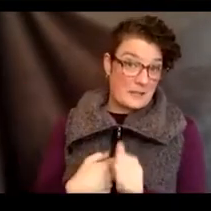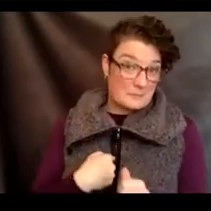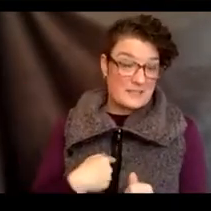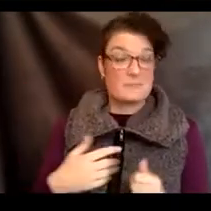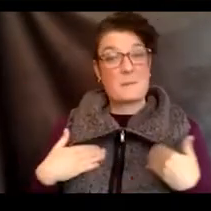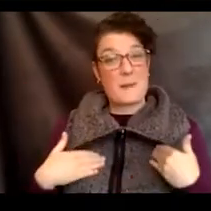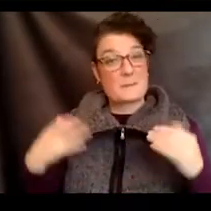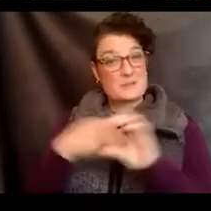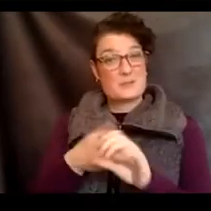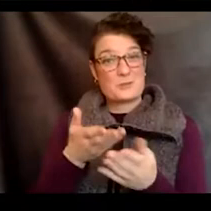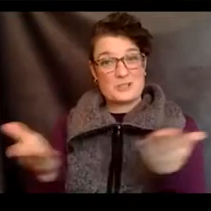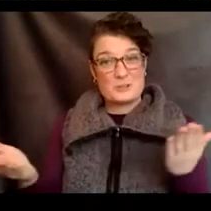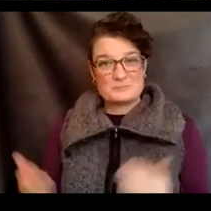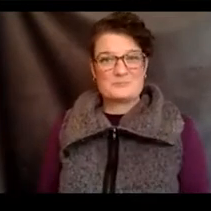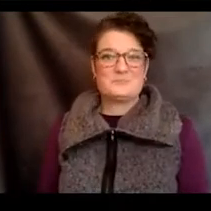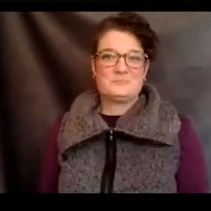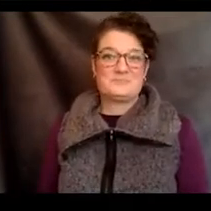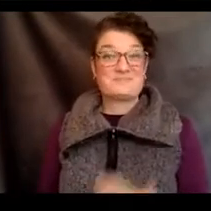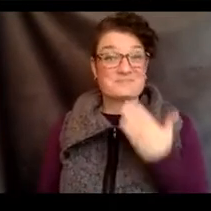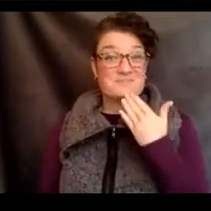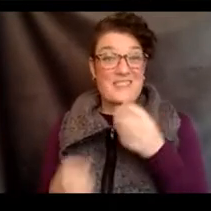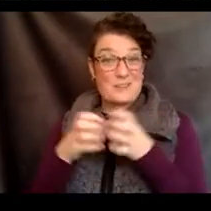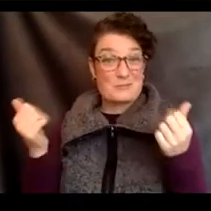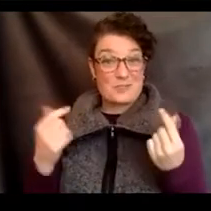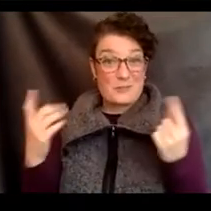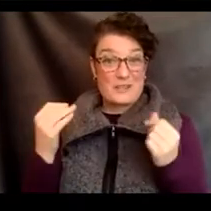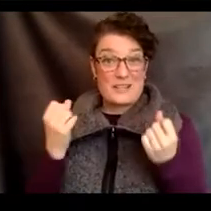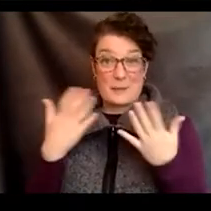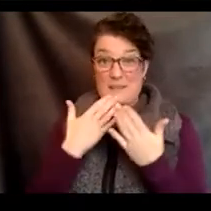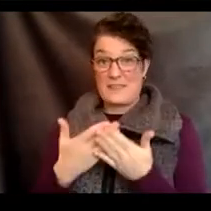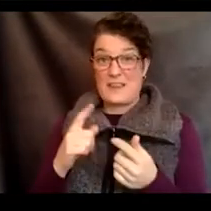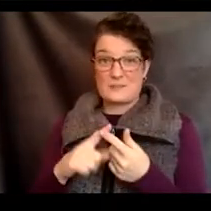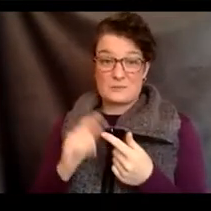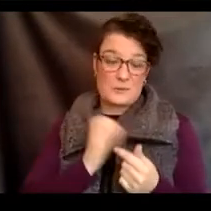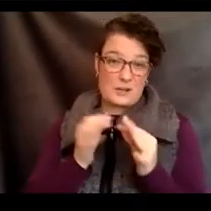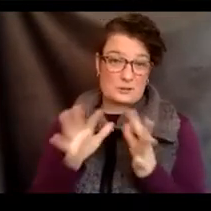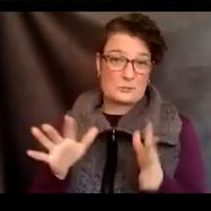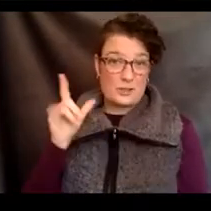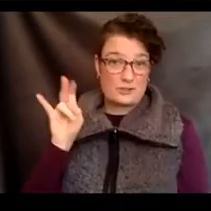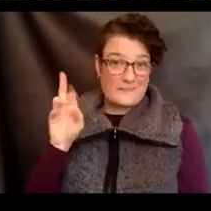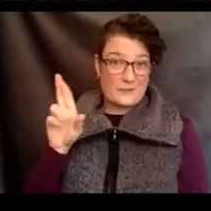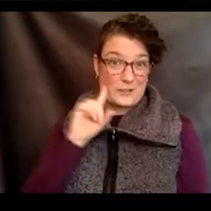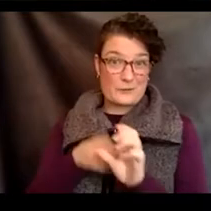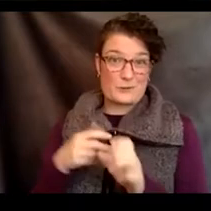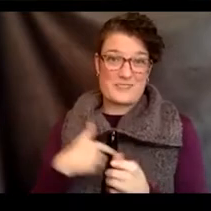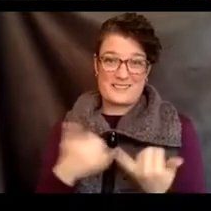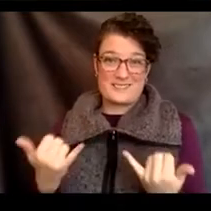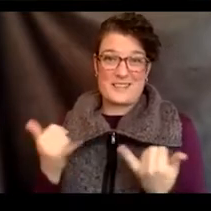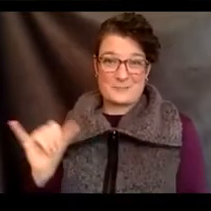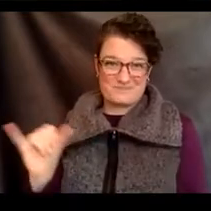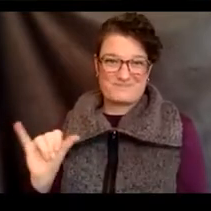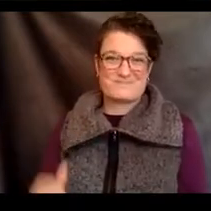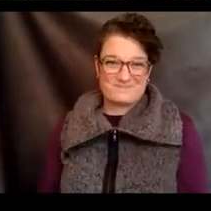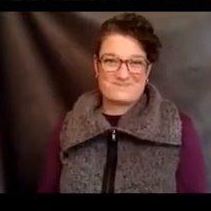happy to join you. Thank you so much, everyone. And many thanks also to Jennifer, our ASL interpreter, for joining us as well. Greatly appreciate